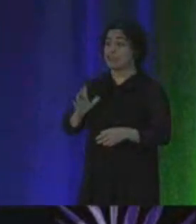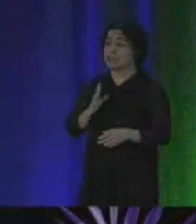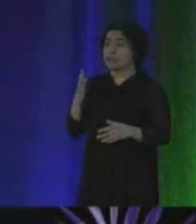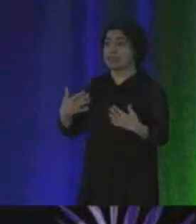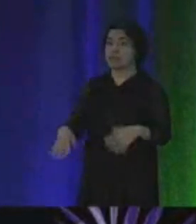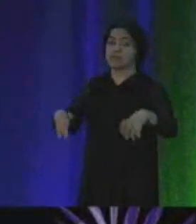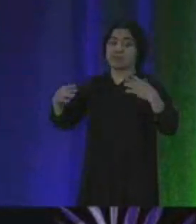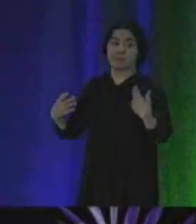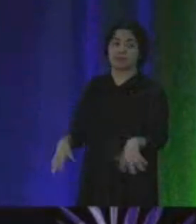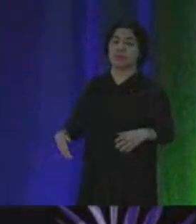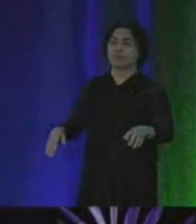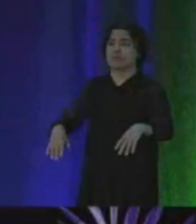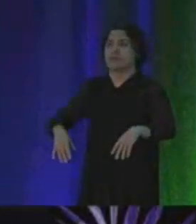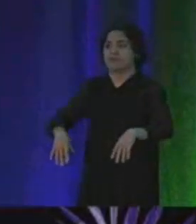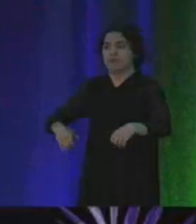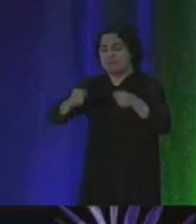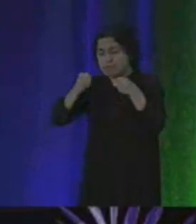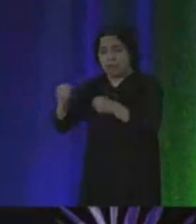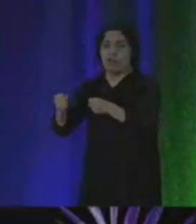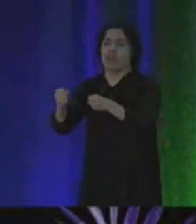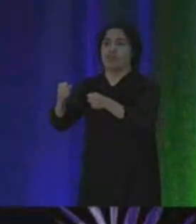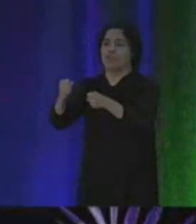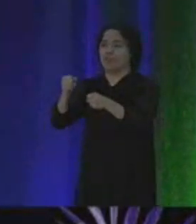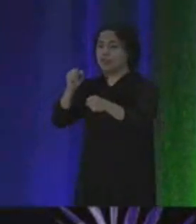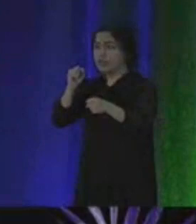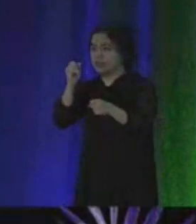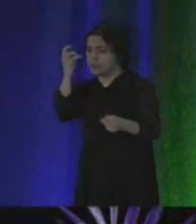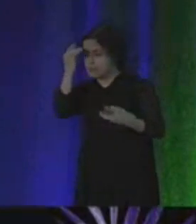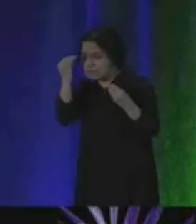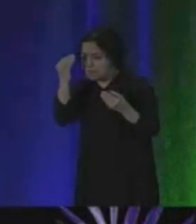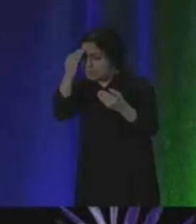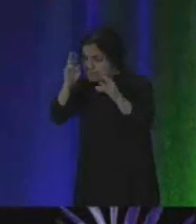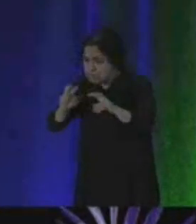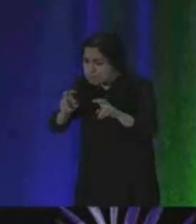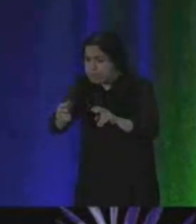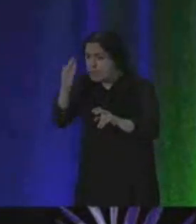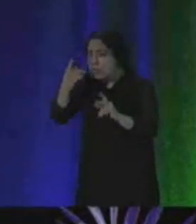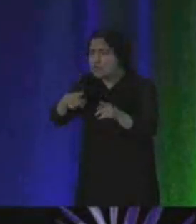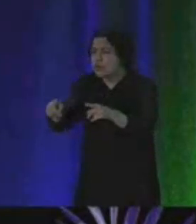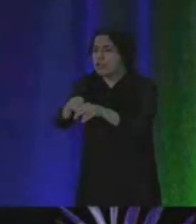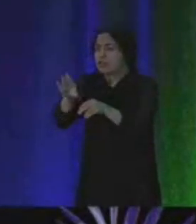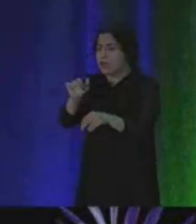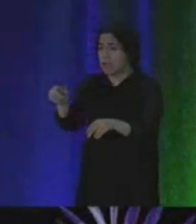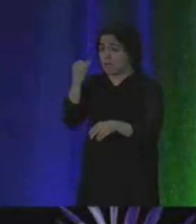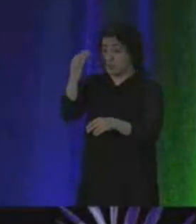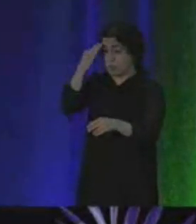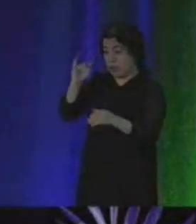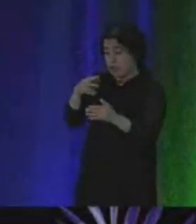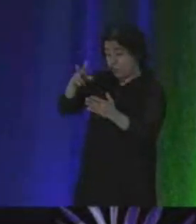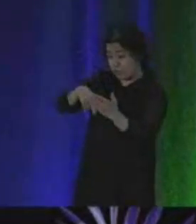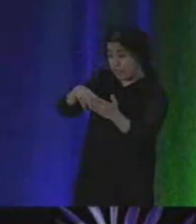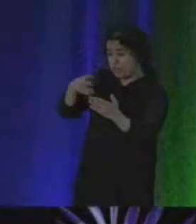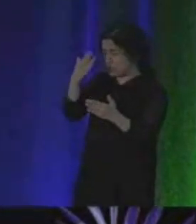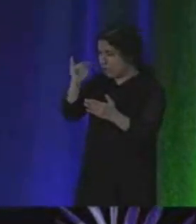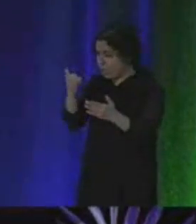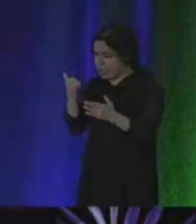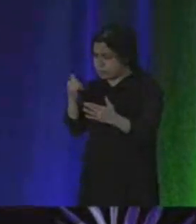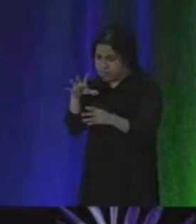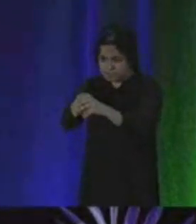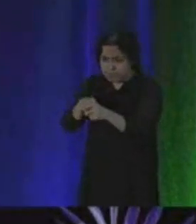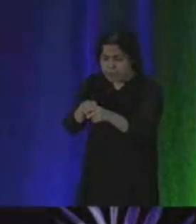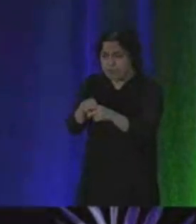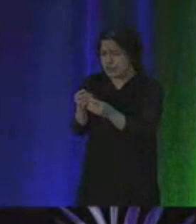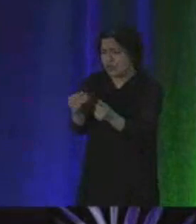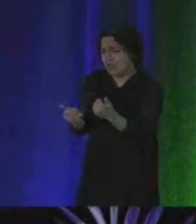Extremely powerful insights into what's going on in your app. If you know how to read this stuff and you know how to hop in, you can solve